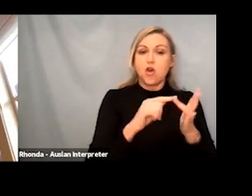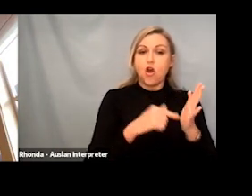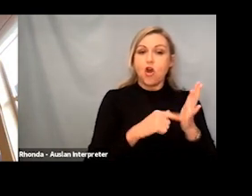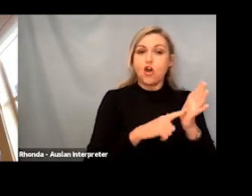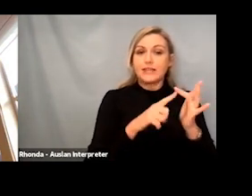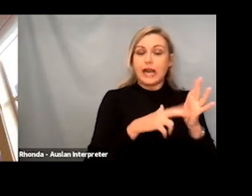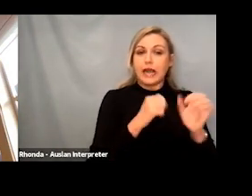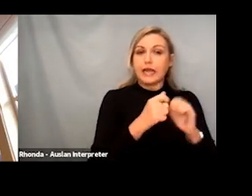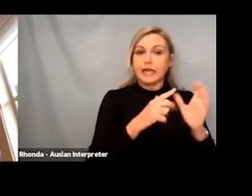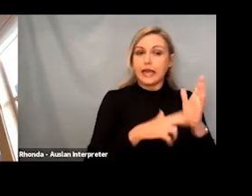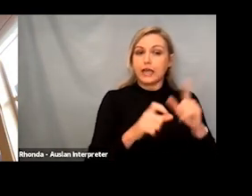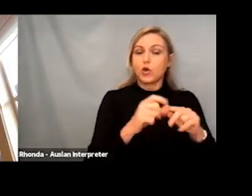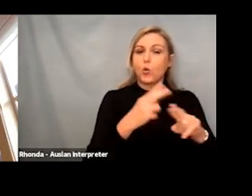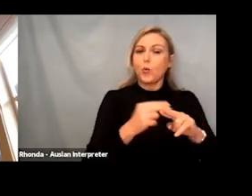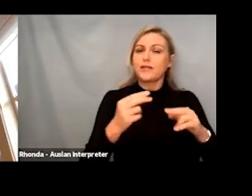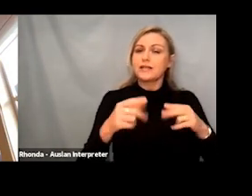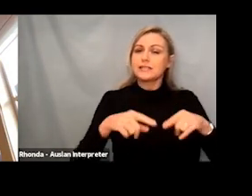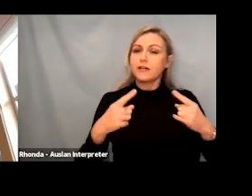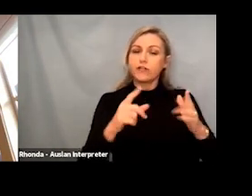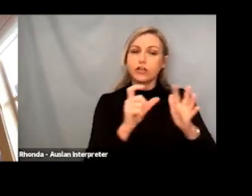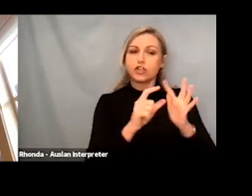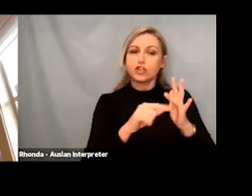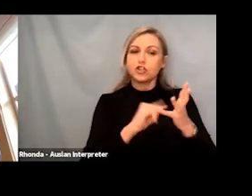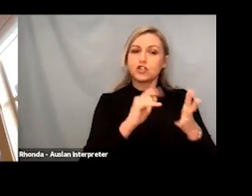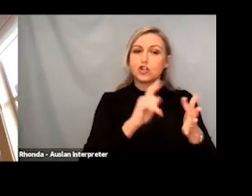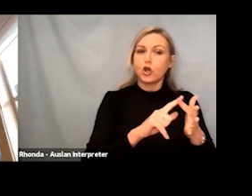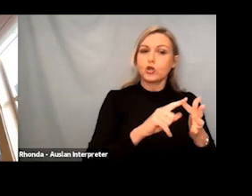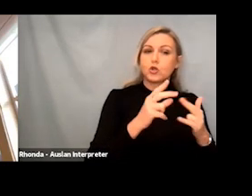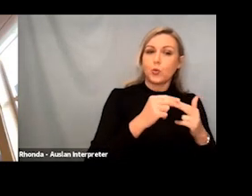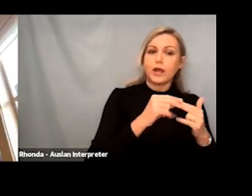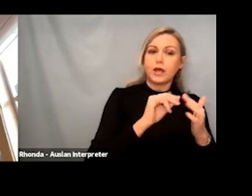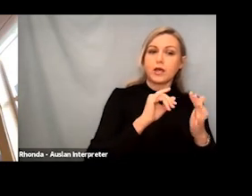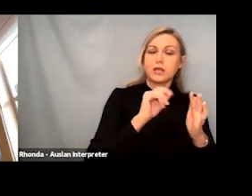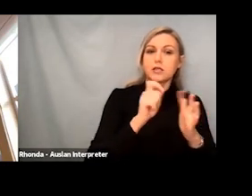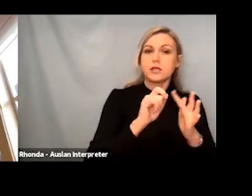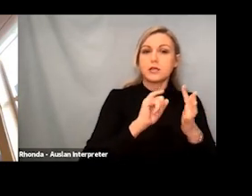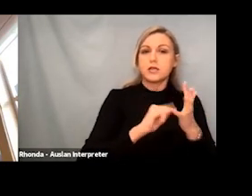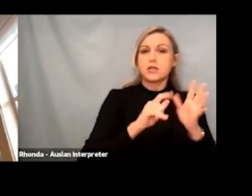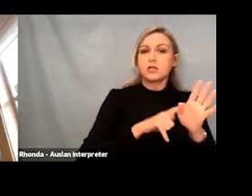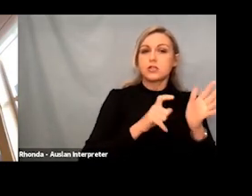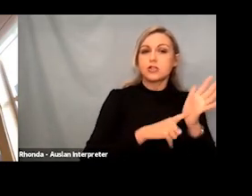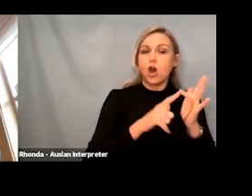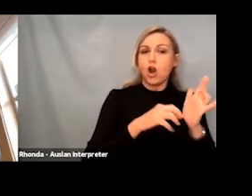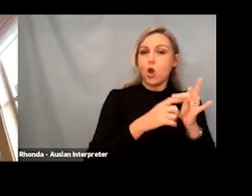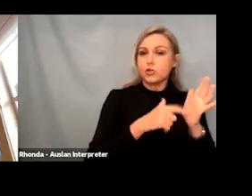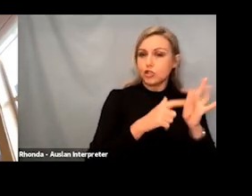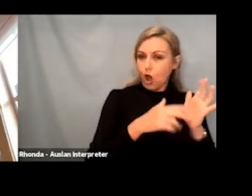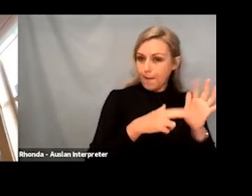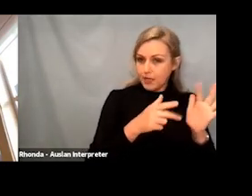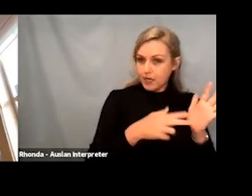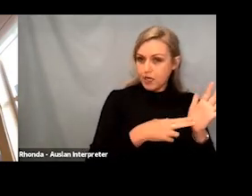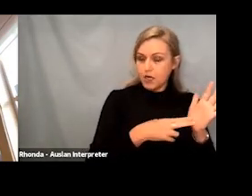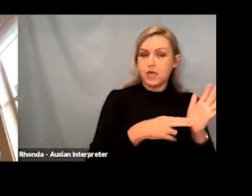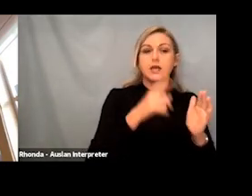different dosages of psilocybin and working out the percentage occupancy of